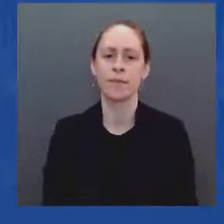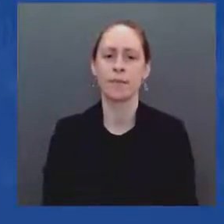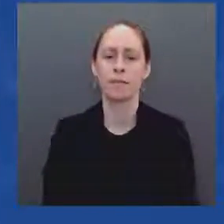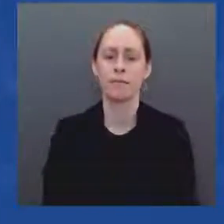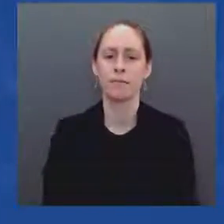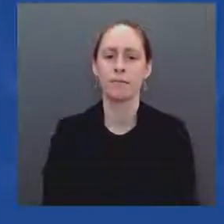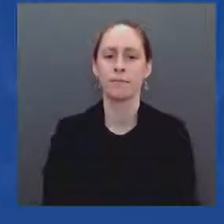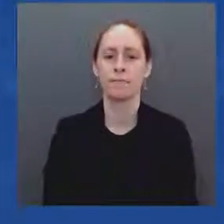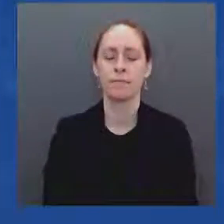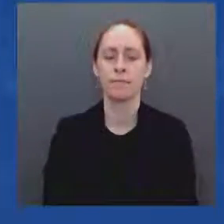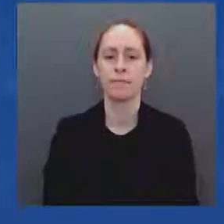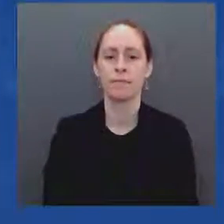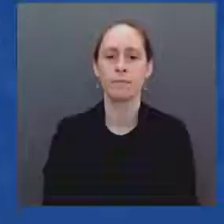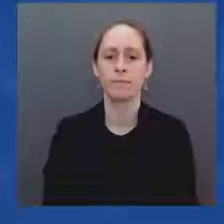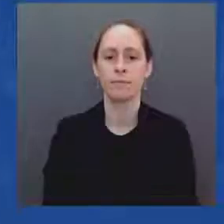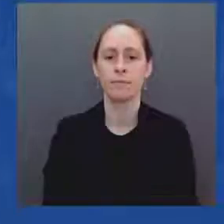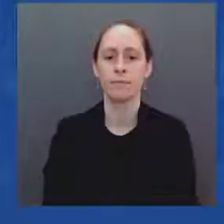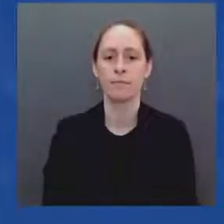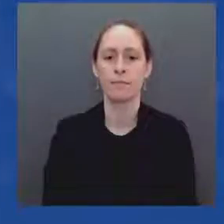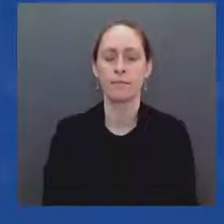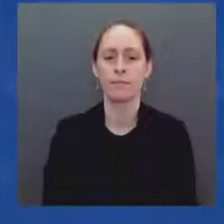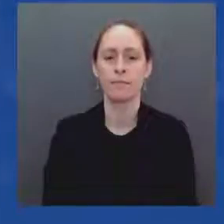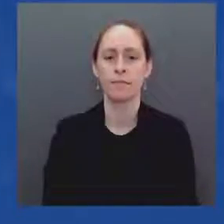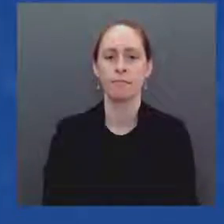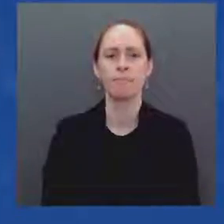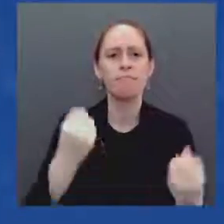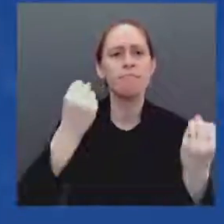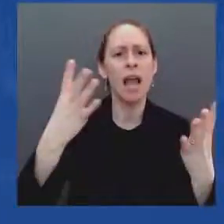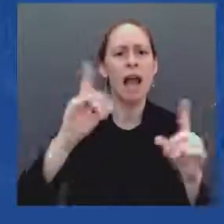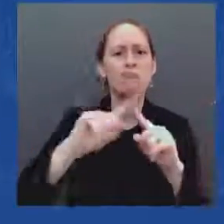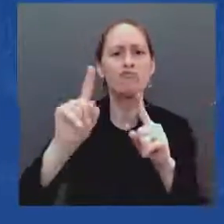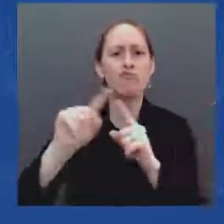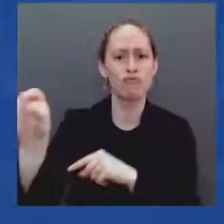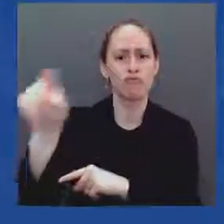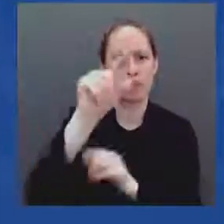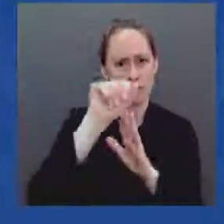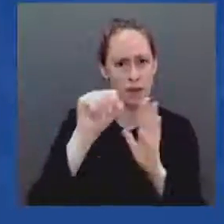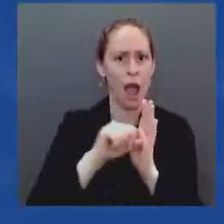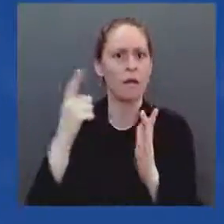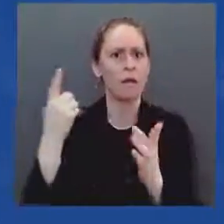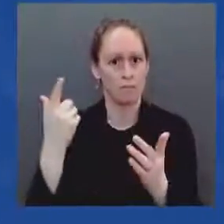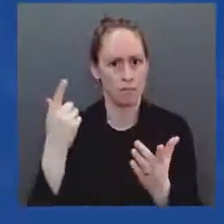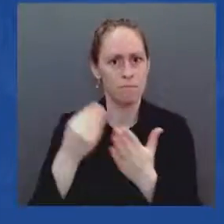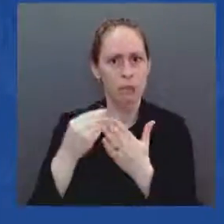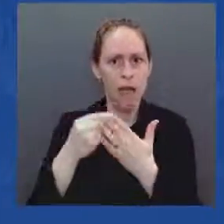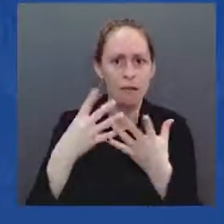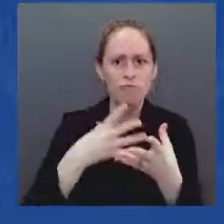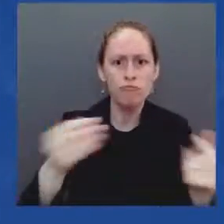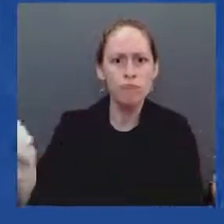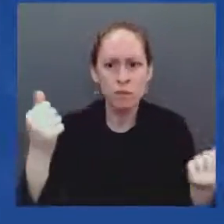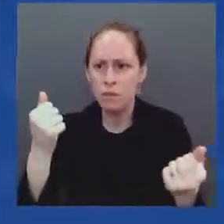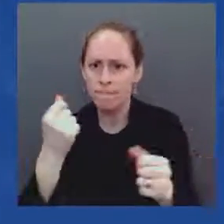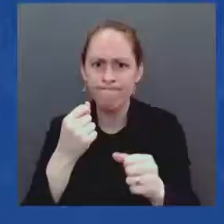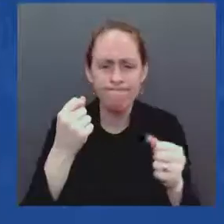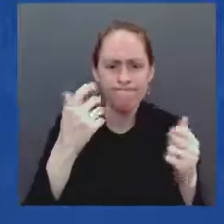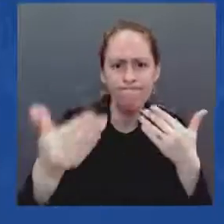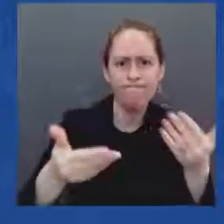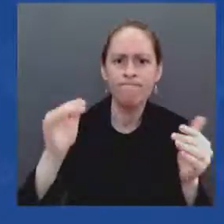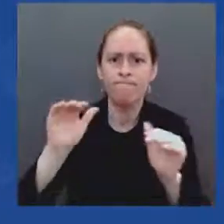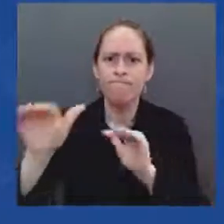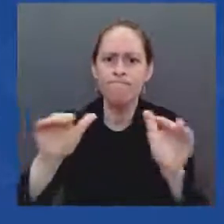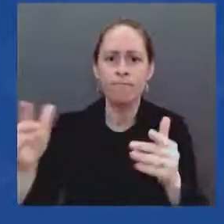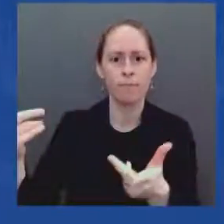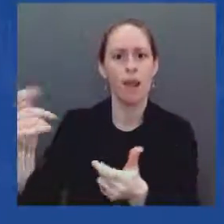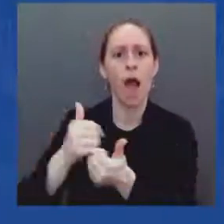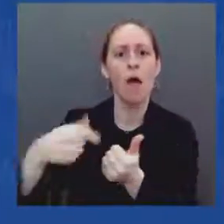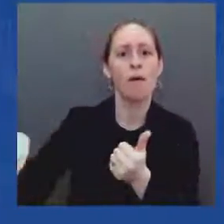doors open and at a critical time, the actual physical facilities. And now we need to do even more to